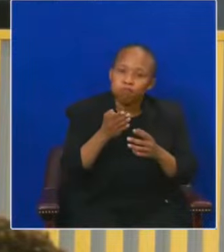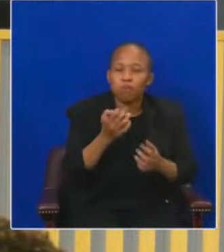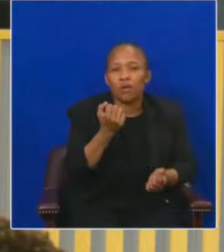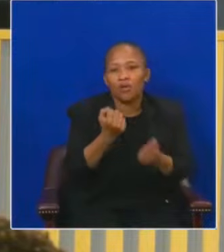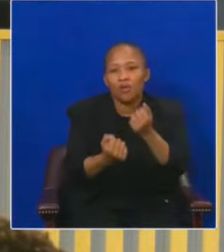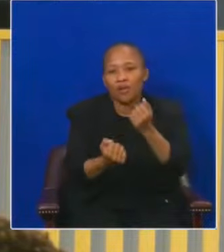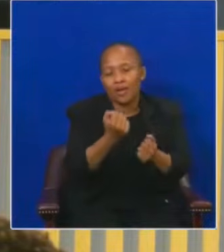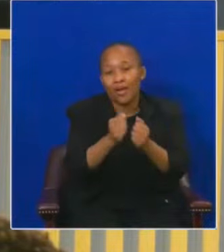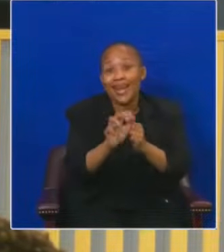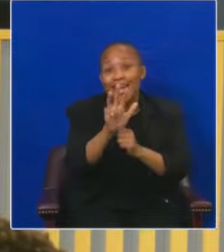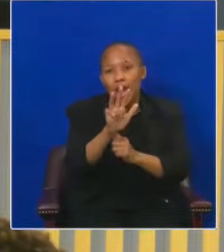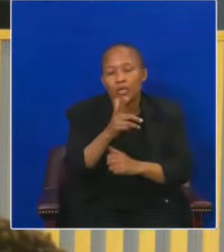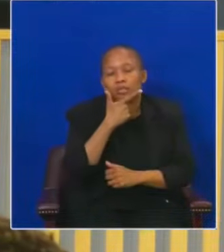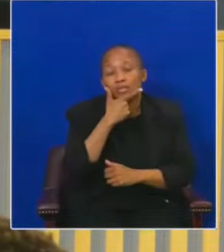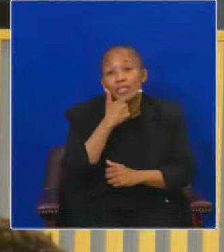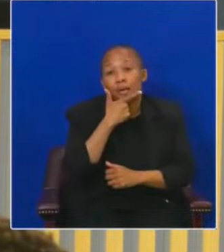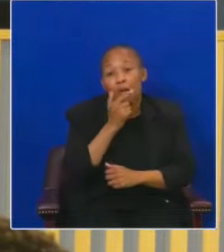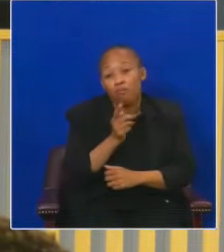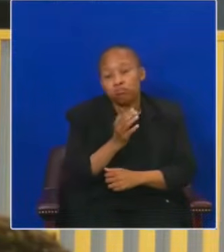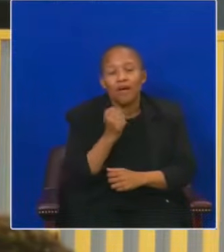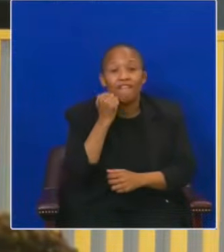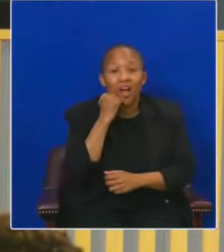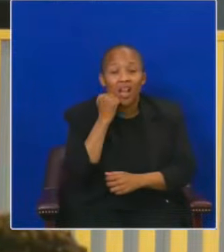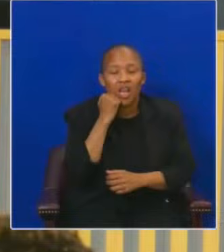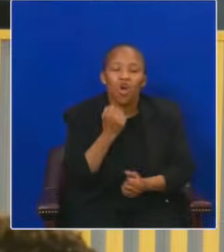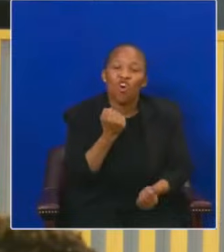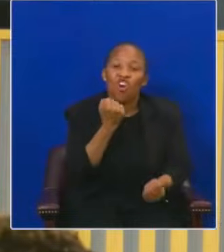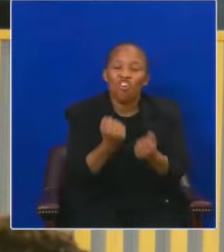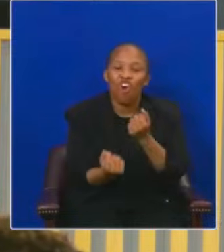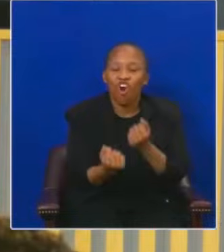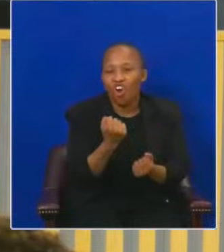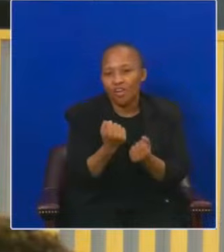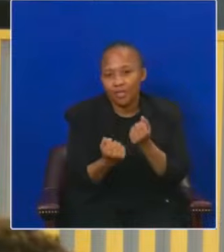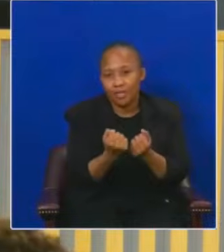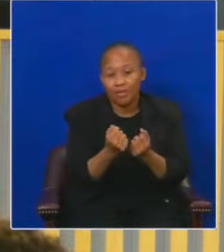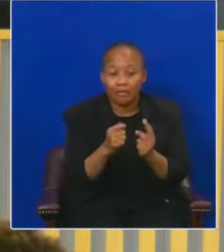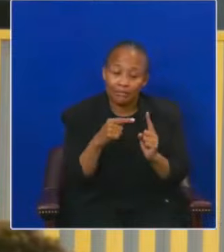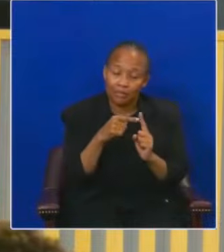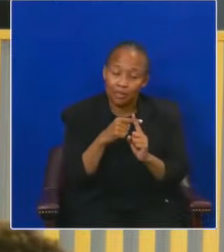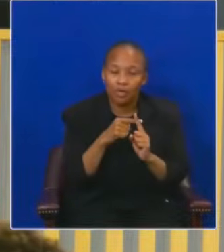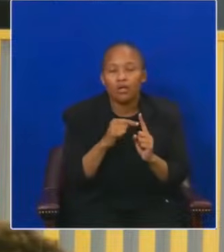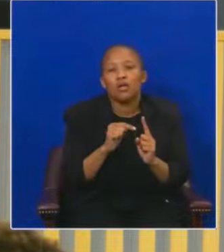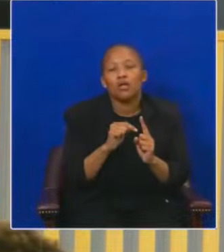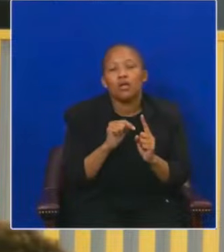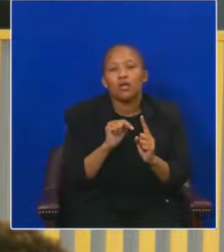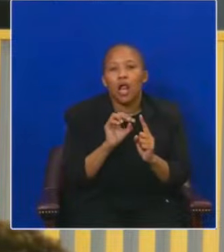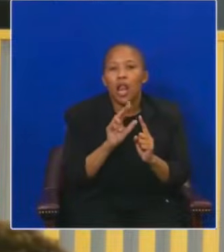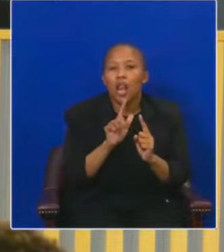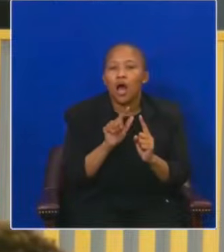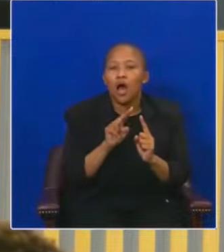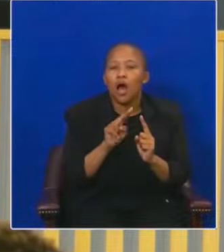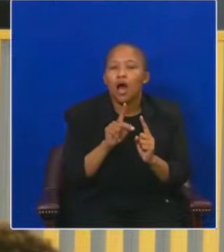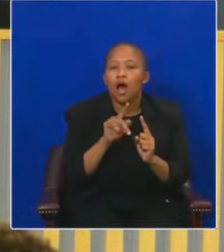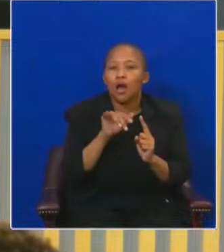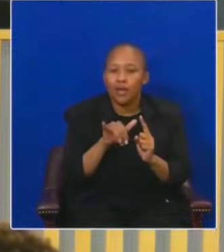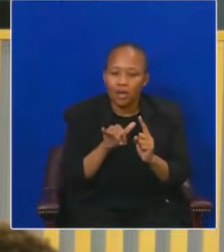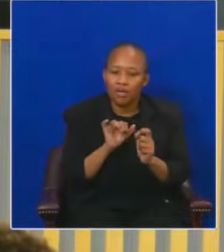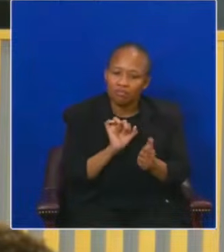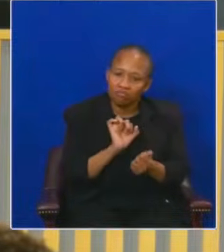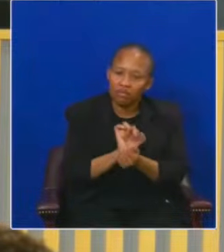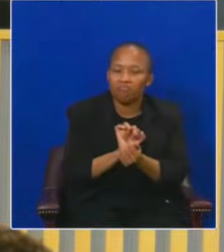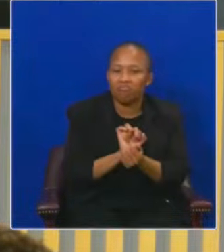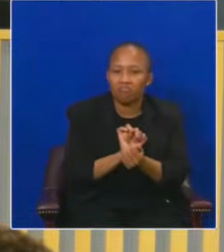and he was remanded in custody and was incarcerated at